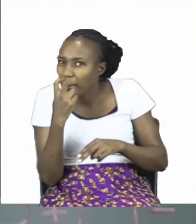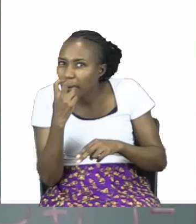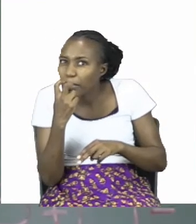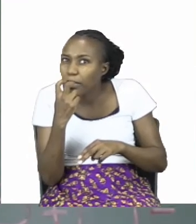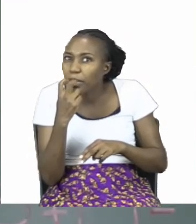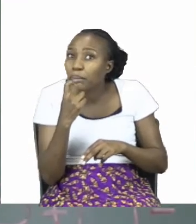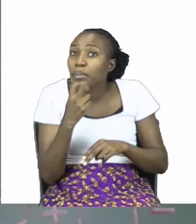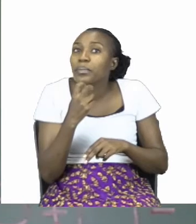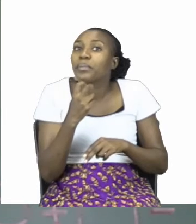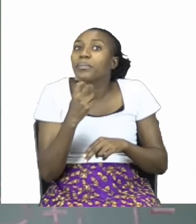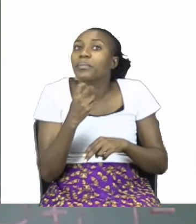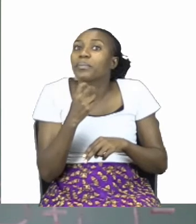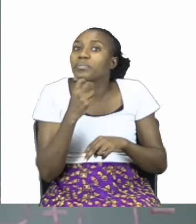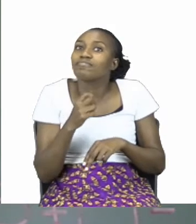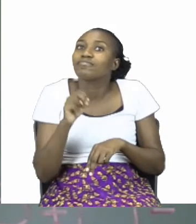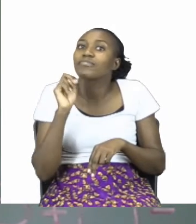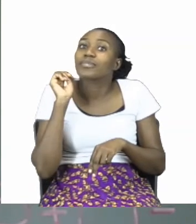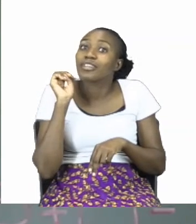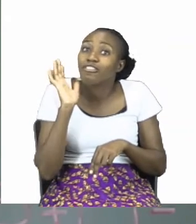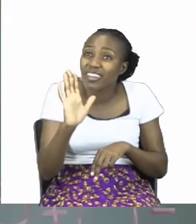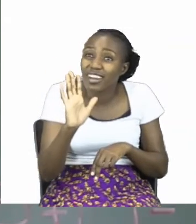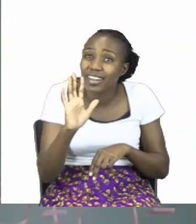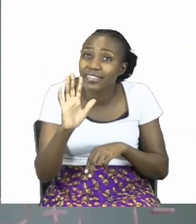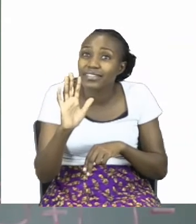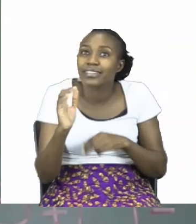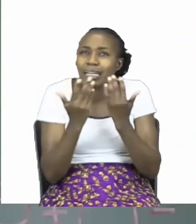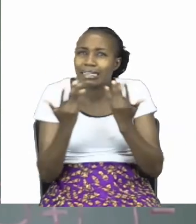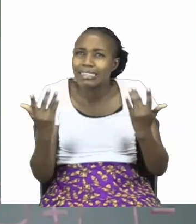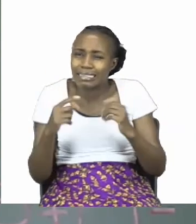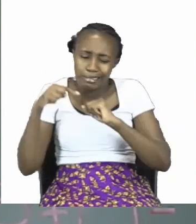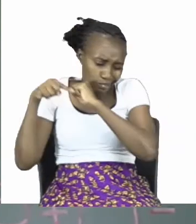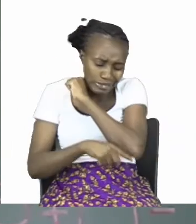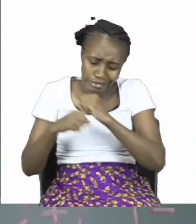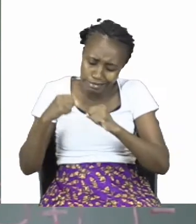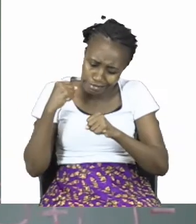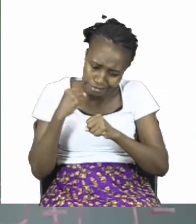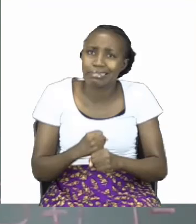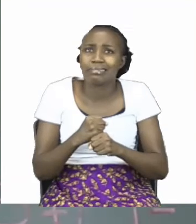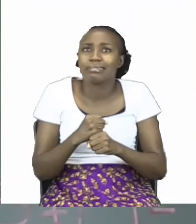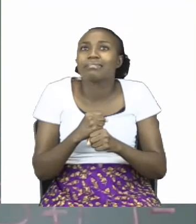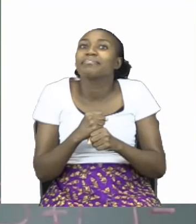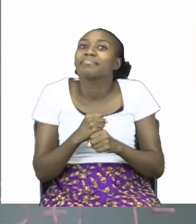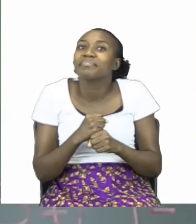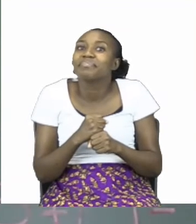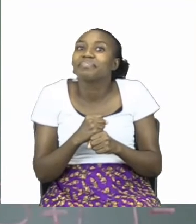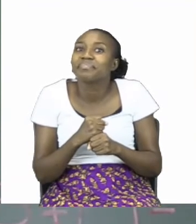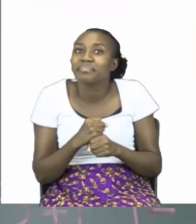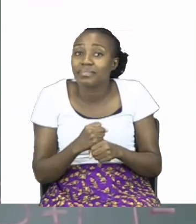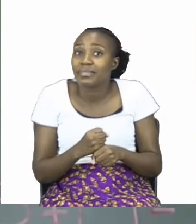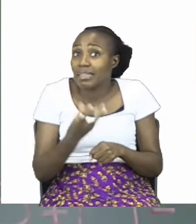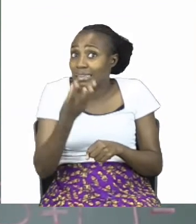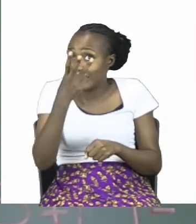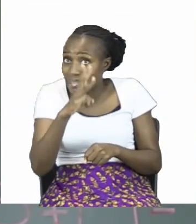you're going to color that space black. If your answer is 5, you're going to color dark green. If